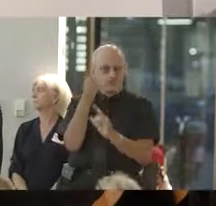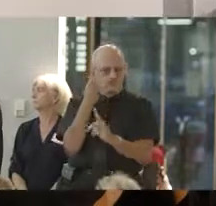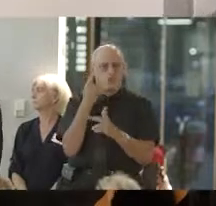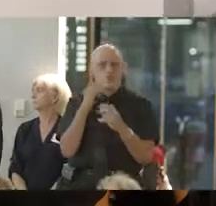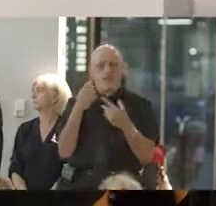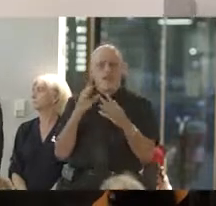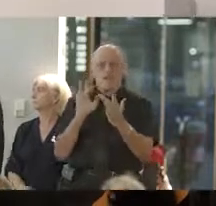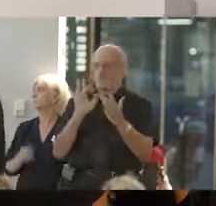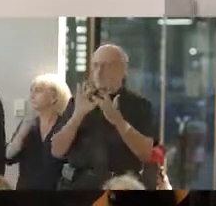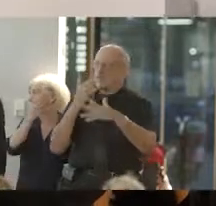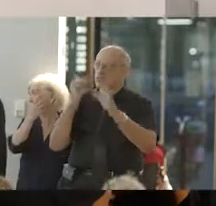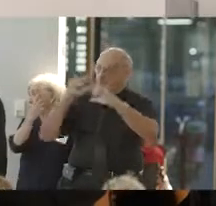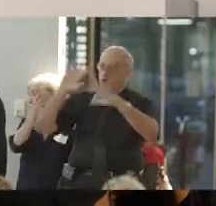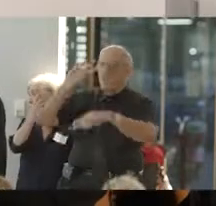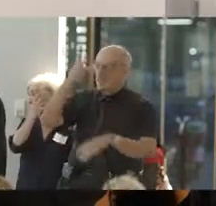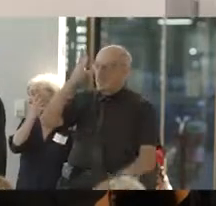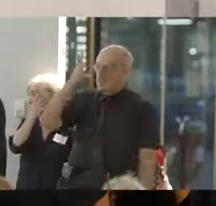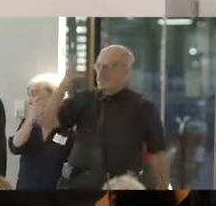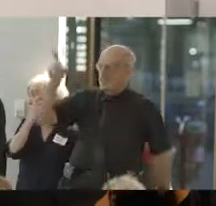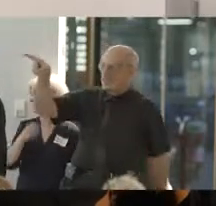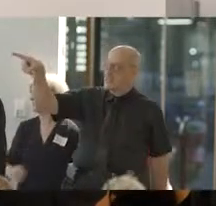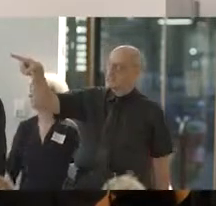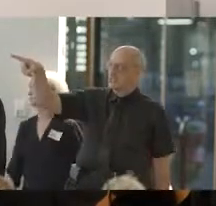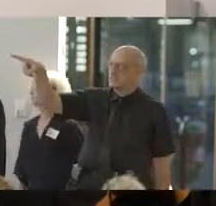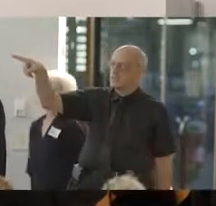Maybe we can go to Reach 6.